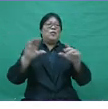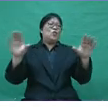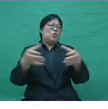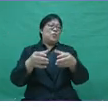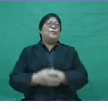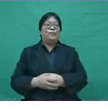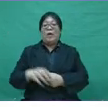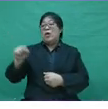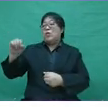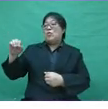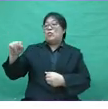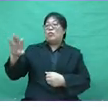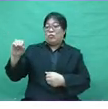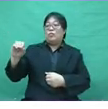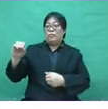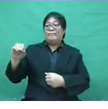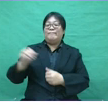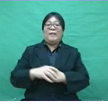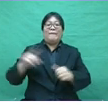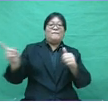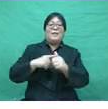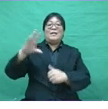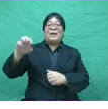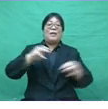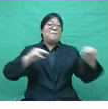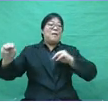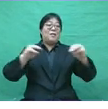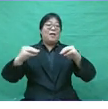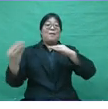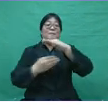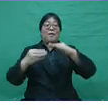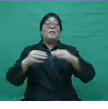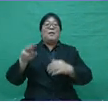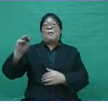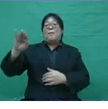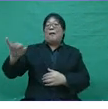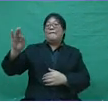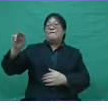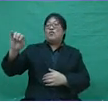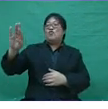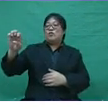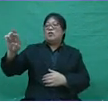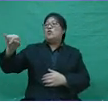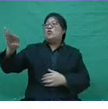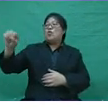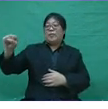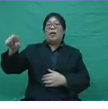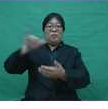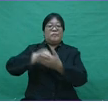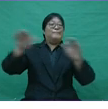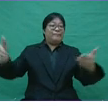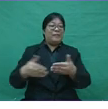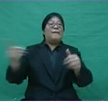SOCSO first case management-based portal, My Future Job, has been recommended as a single